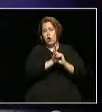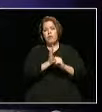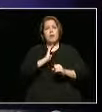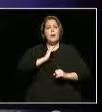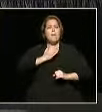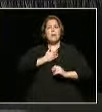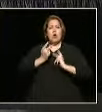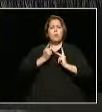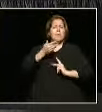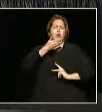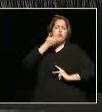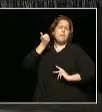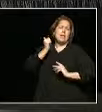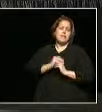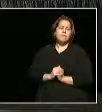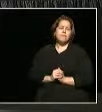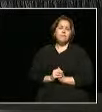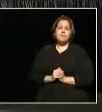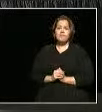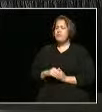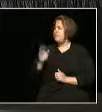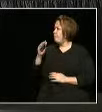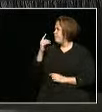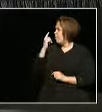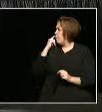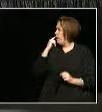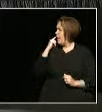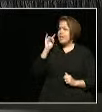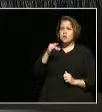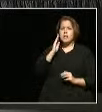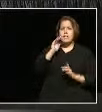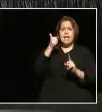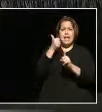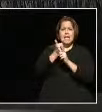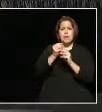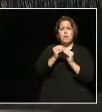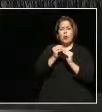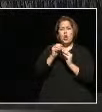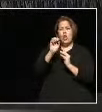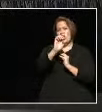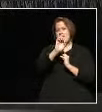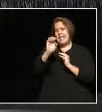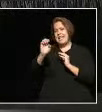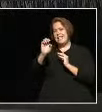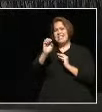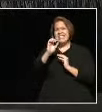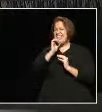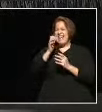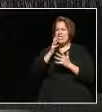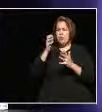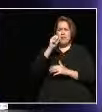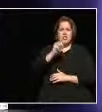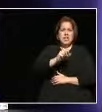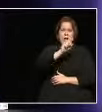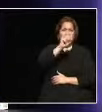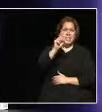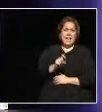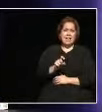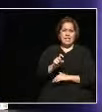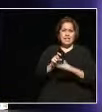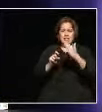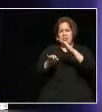business. Well, I think this one is going to hit more along the East Coast rather than South Texas, so hopefully we